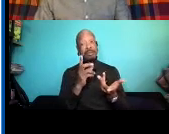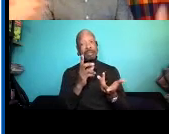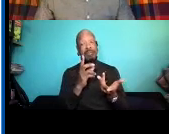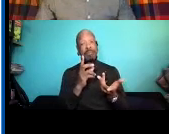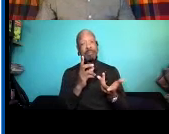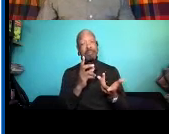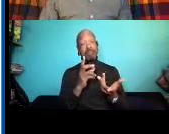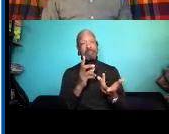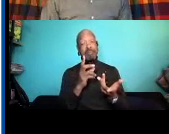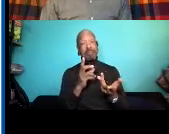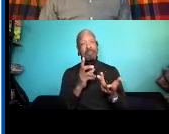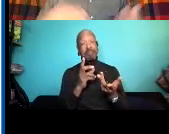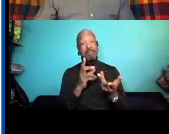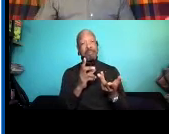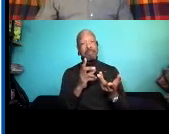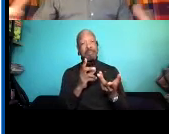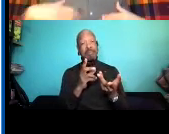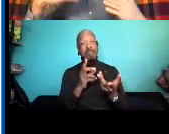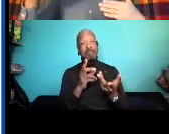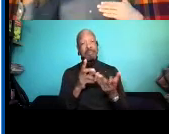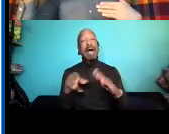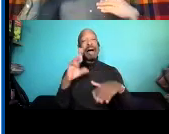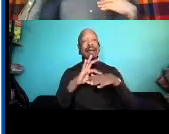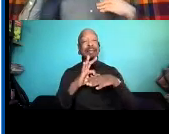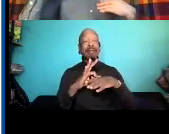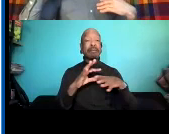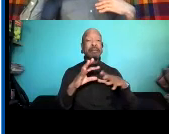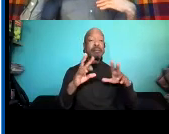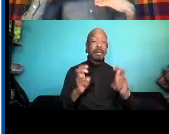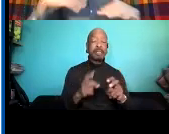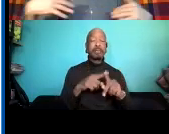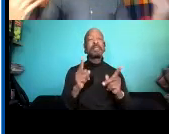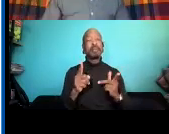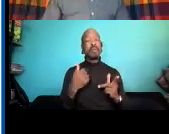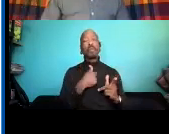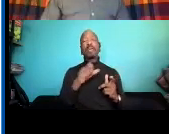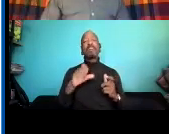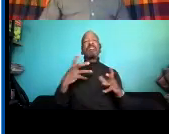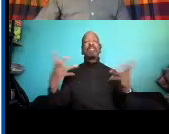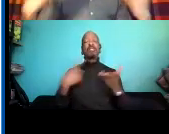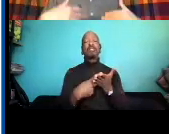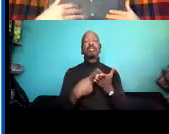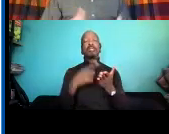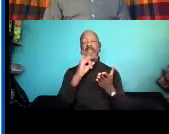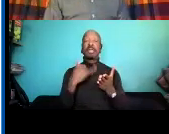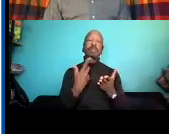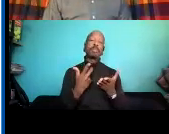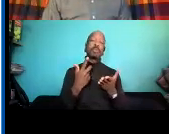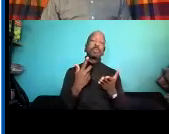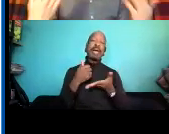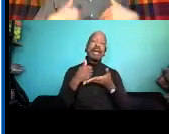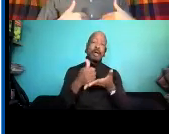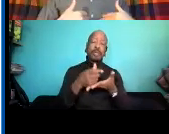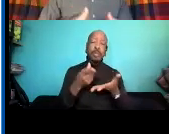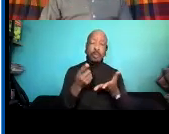it is because we have a lot to cover. And I just want to start to frame the conversation for you so that you can understand